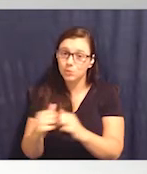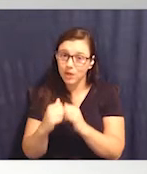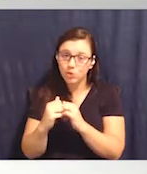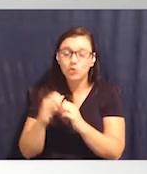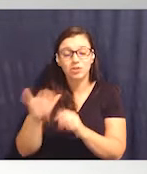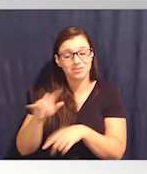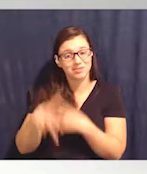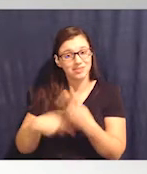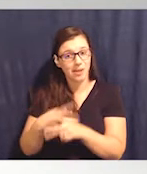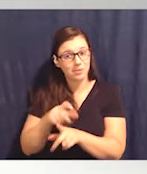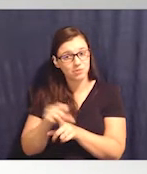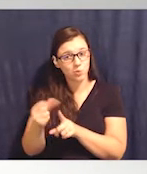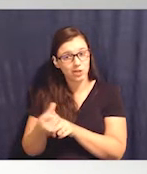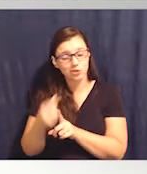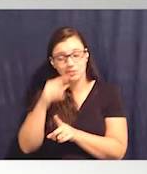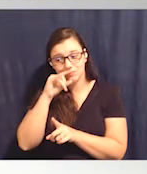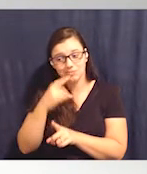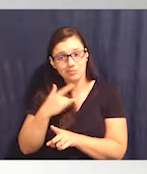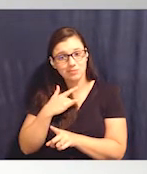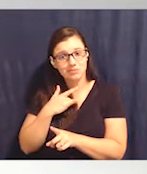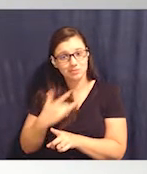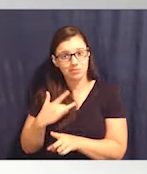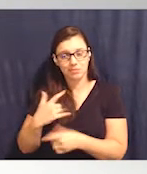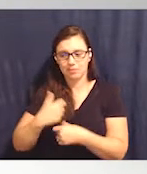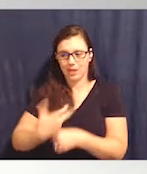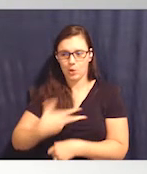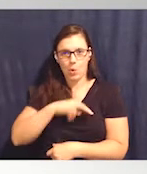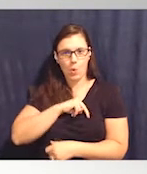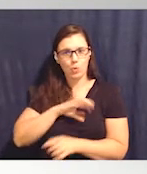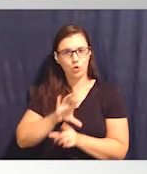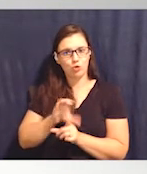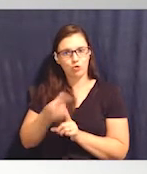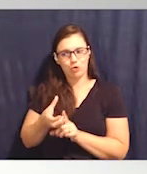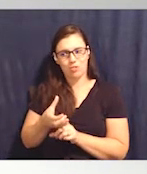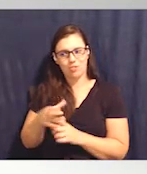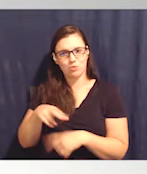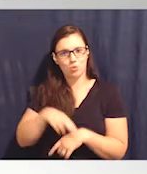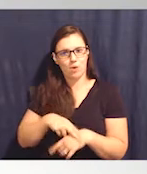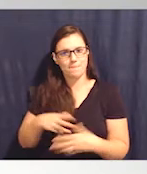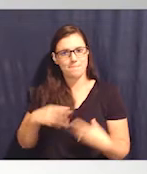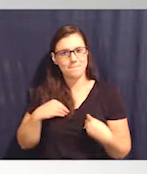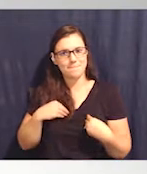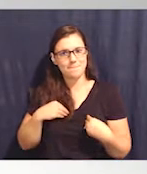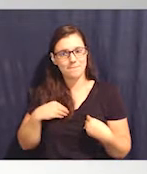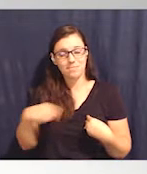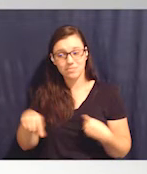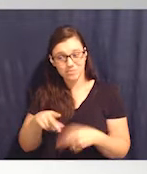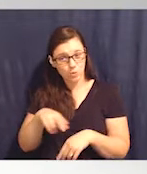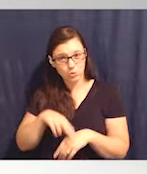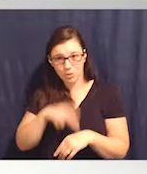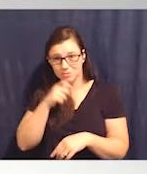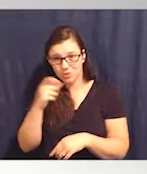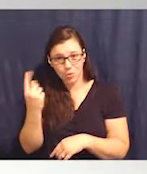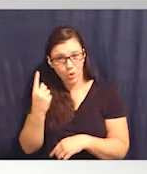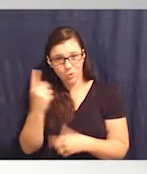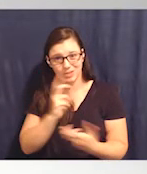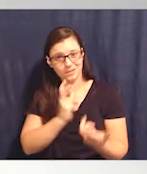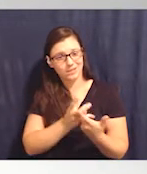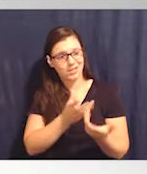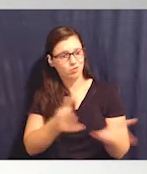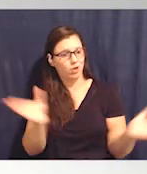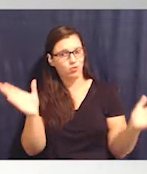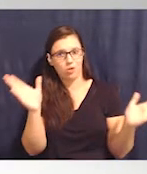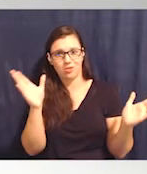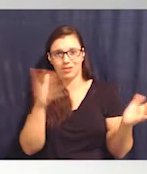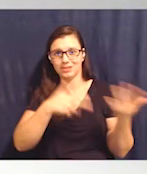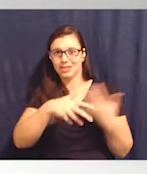have a tendency to create their own cultural norms. Those norms don't always fit the general society's norms. So it's something